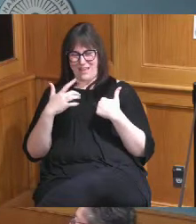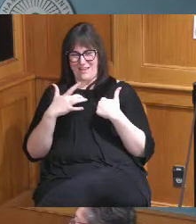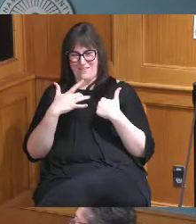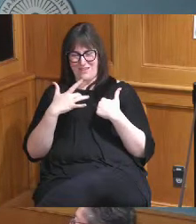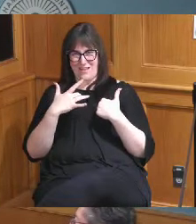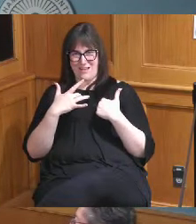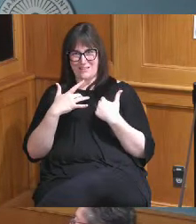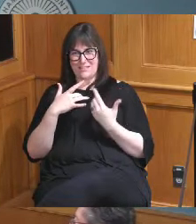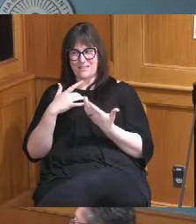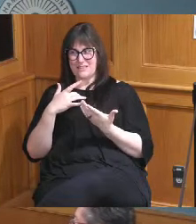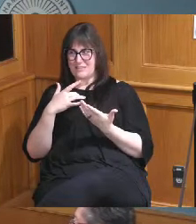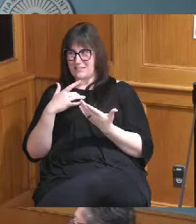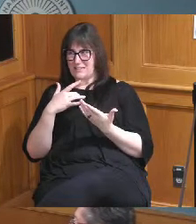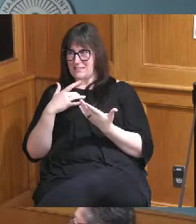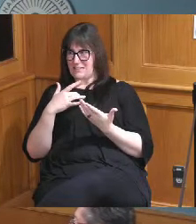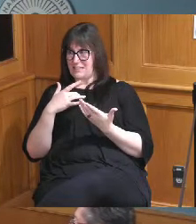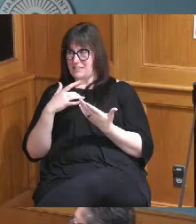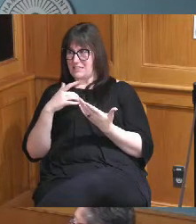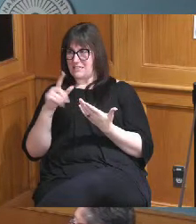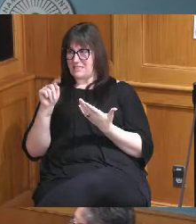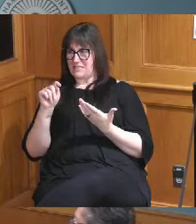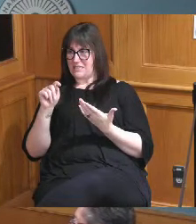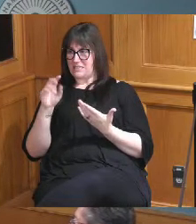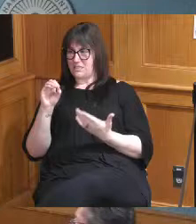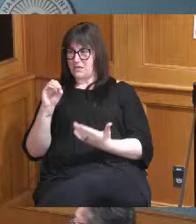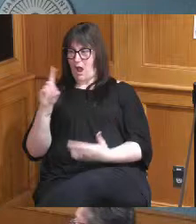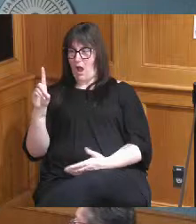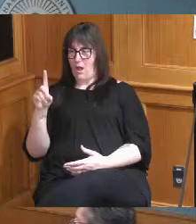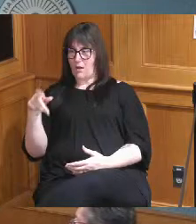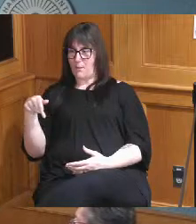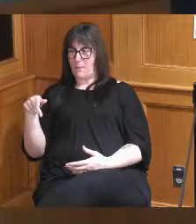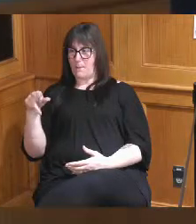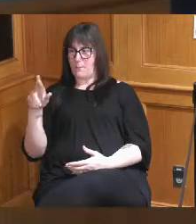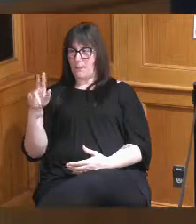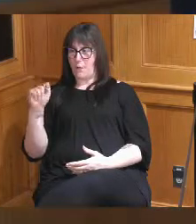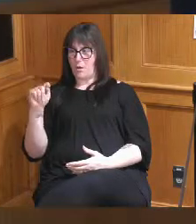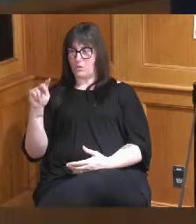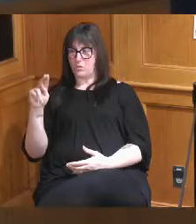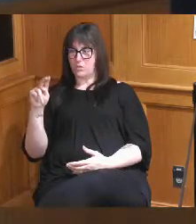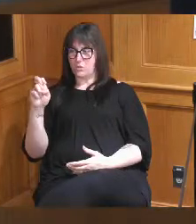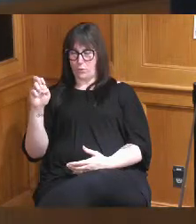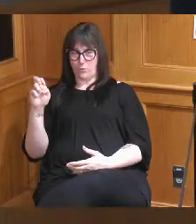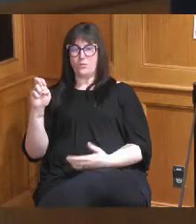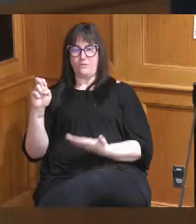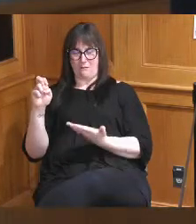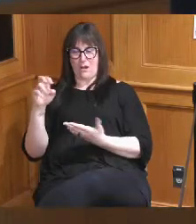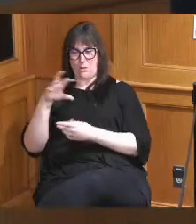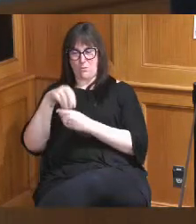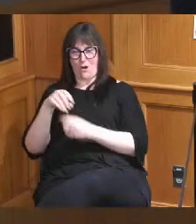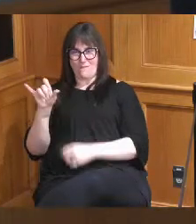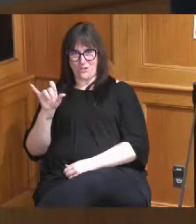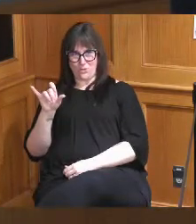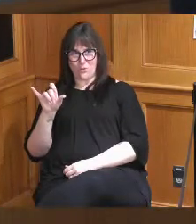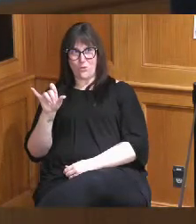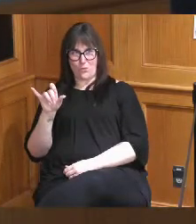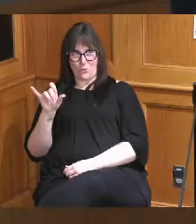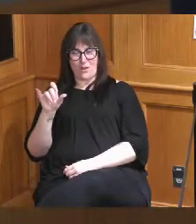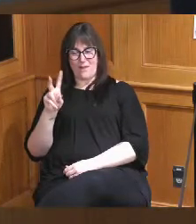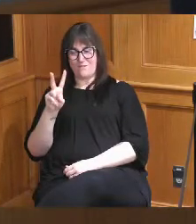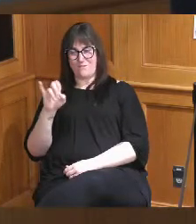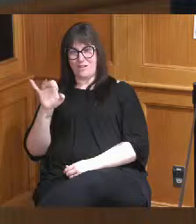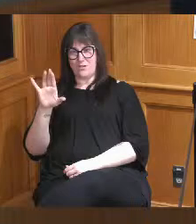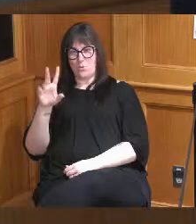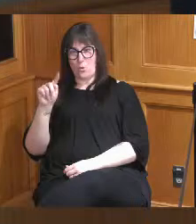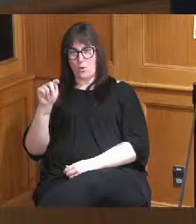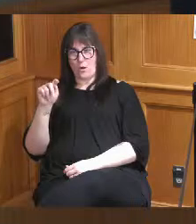Portune, who had a big part to play in establishing the office to begin with, and then Victoria Parks, who had the